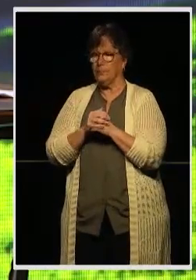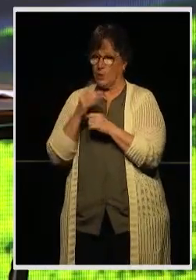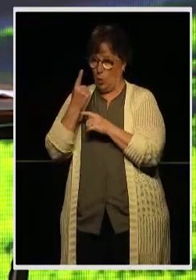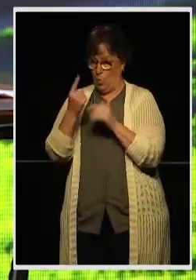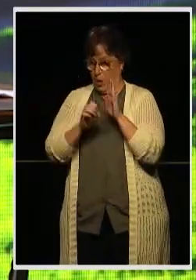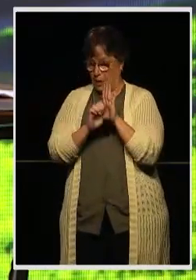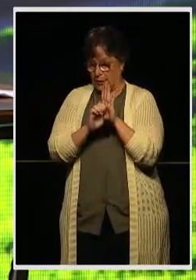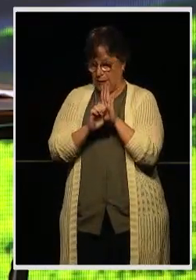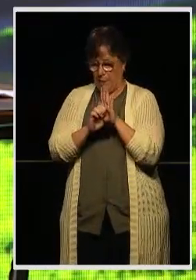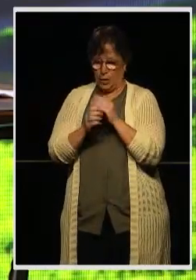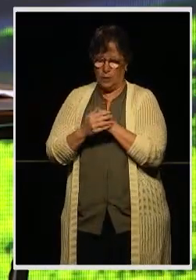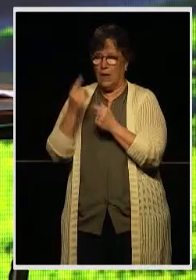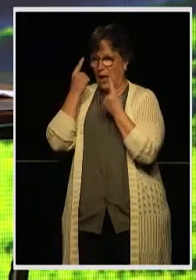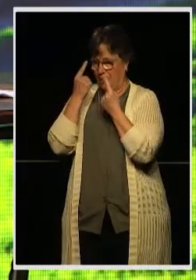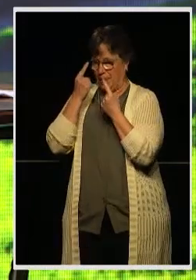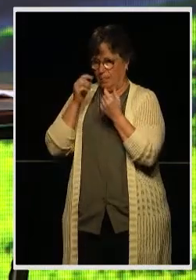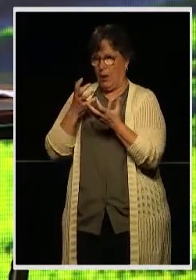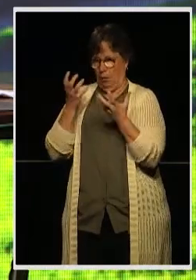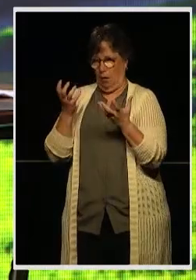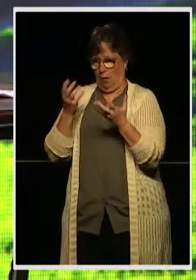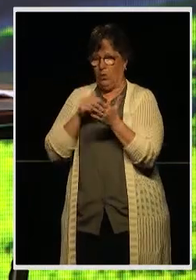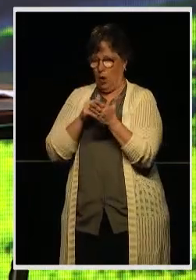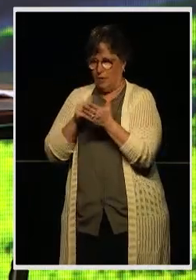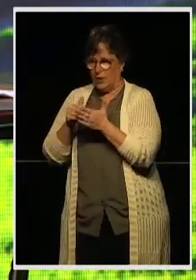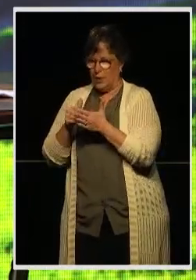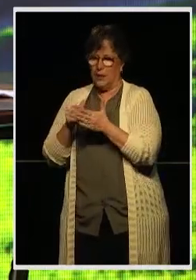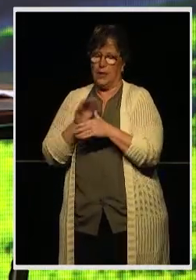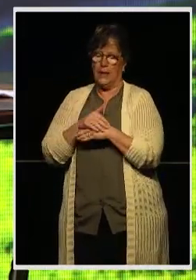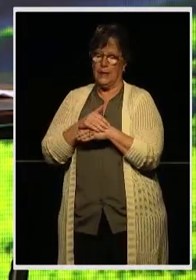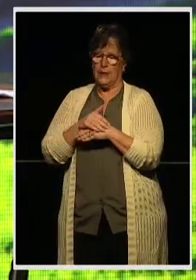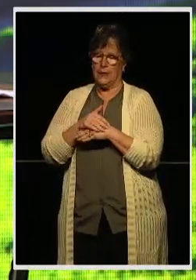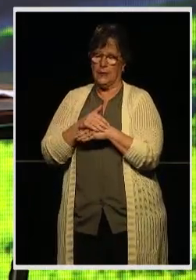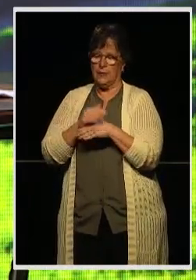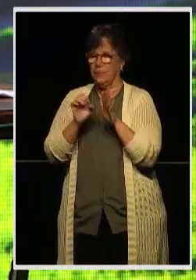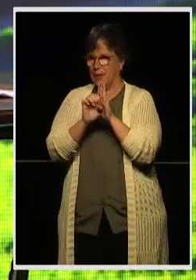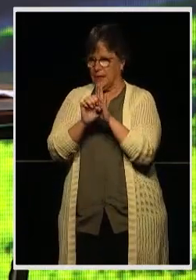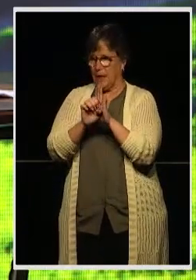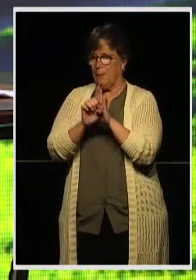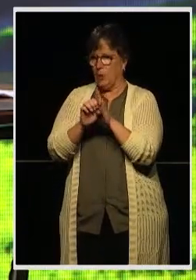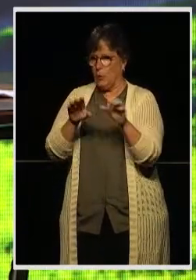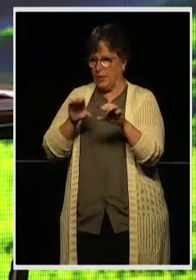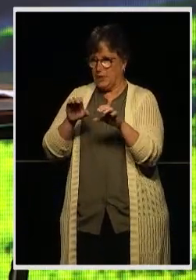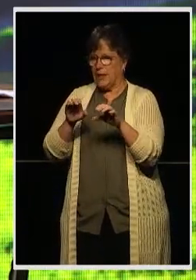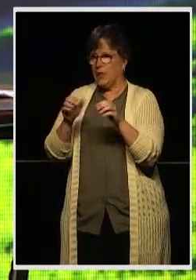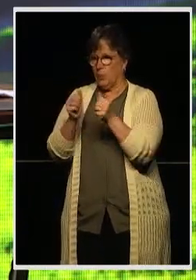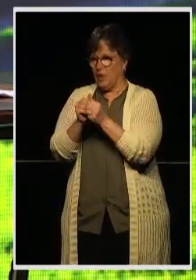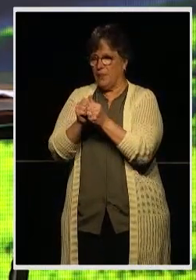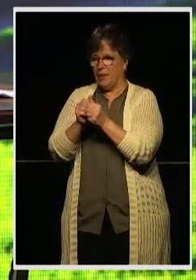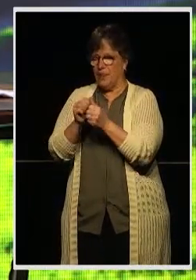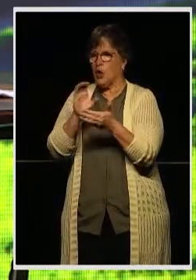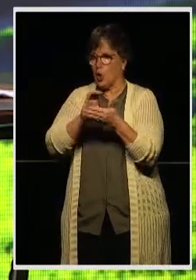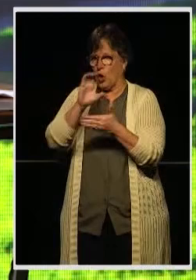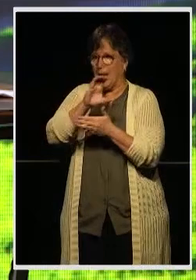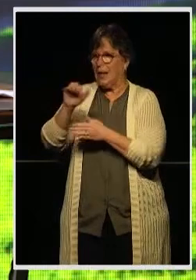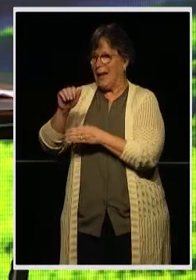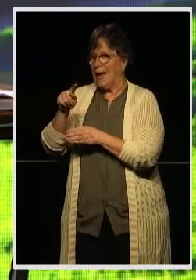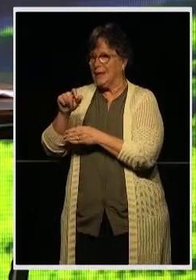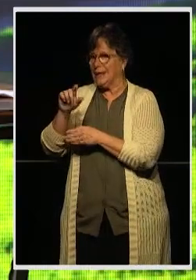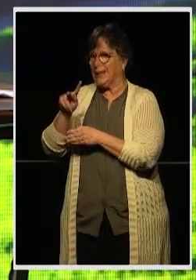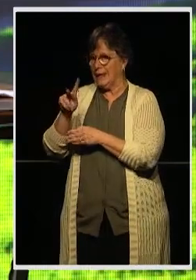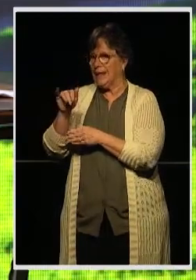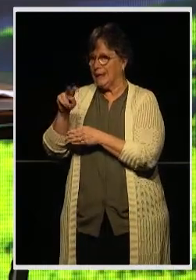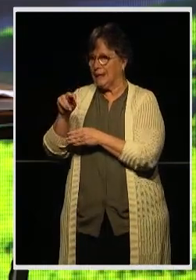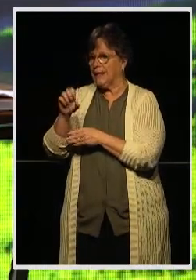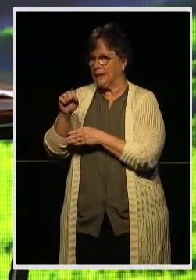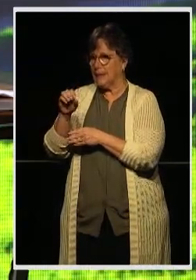I think of a lot is this example that we worked on with Cornell Atkinson is right now people are talking about a lot